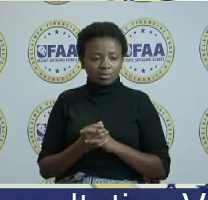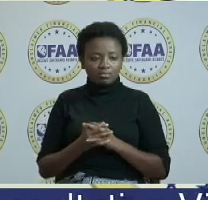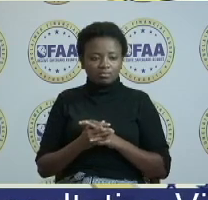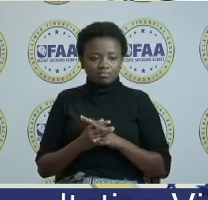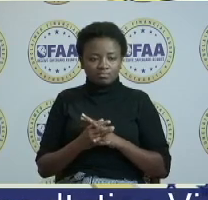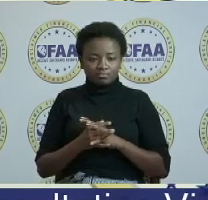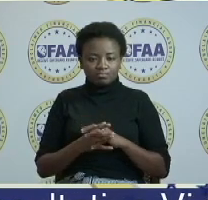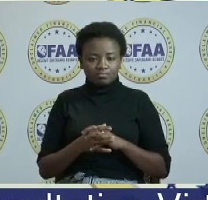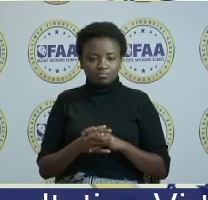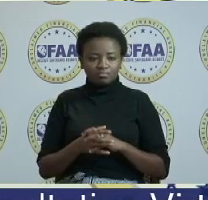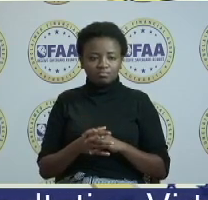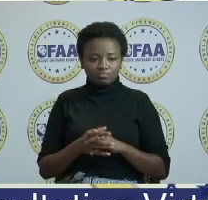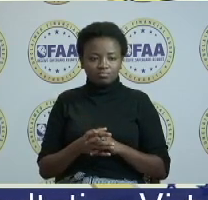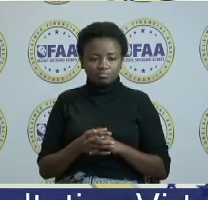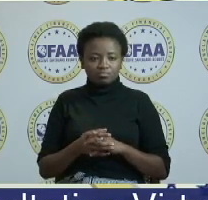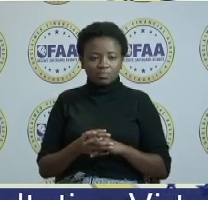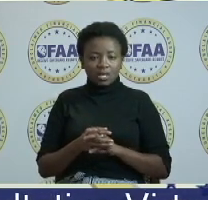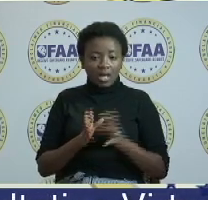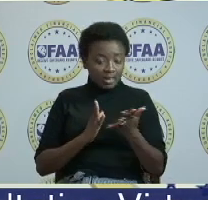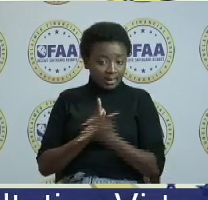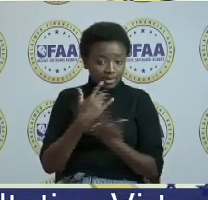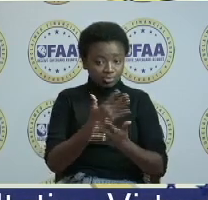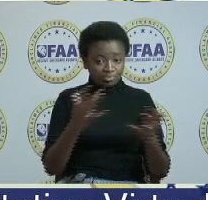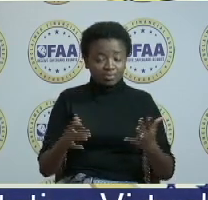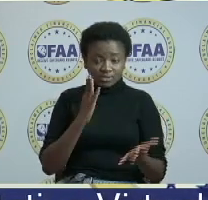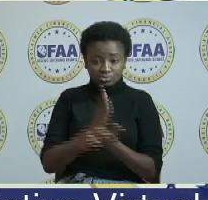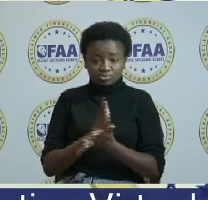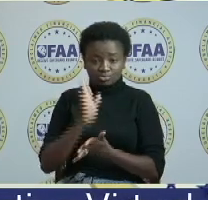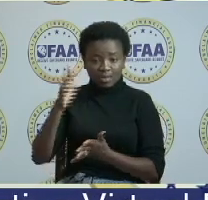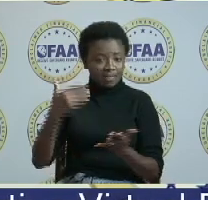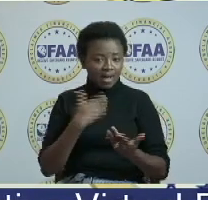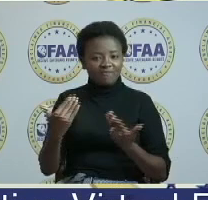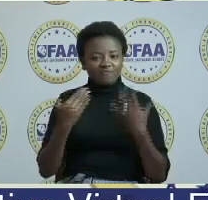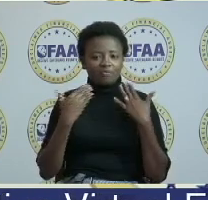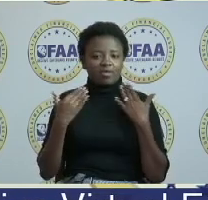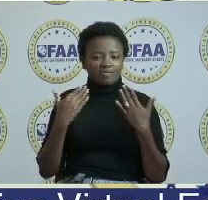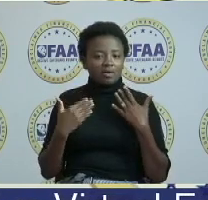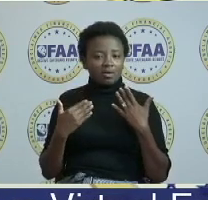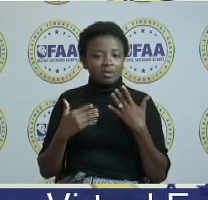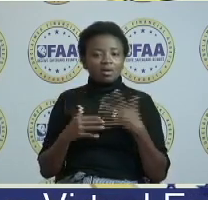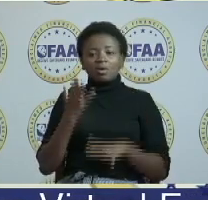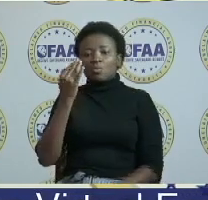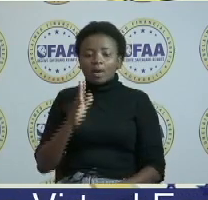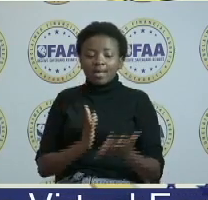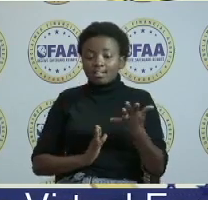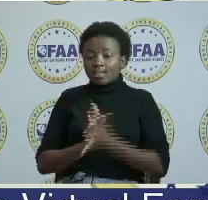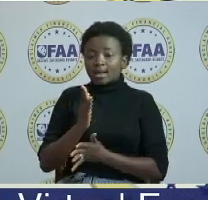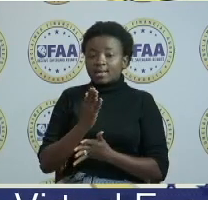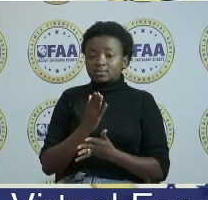And therefore, the assets that we hold as unclaimed assets within the